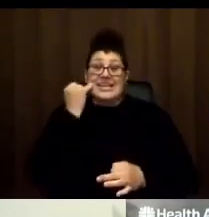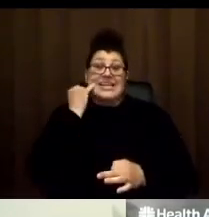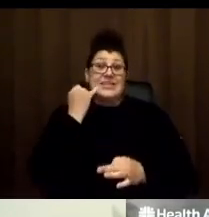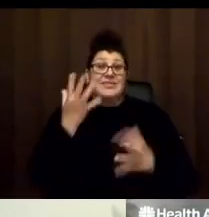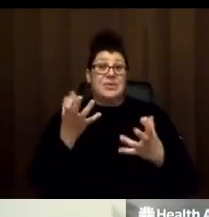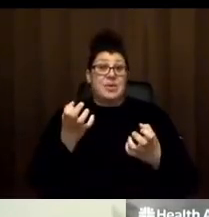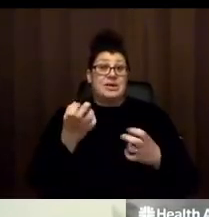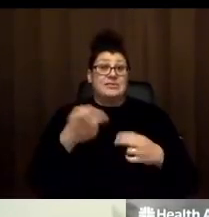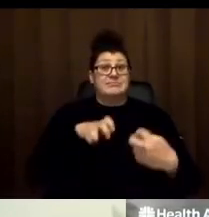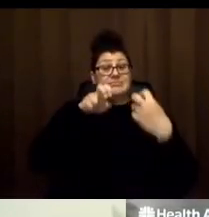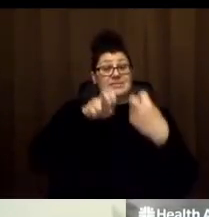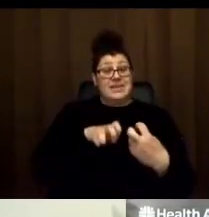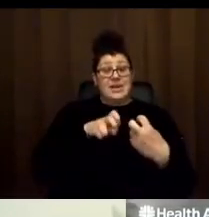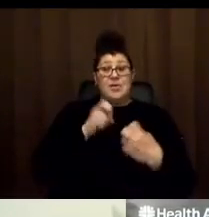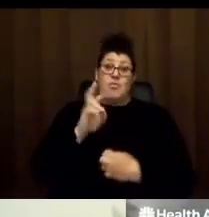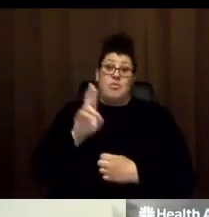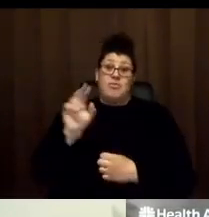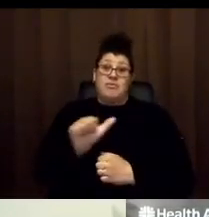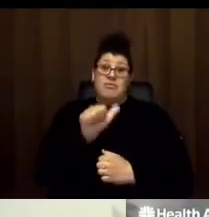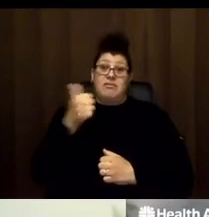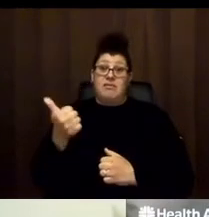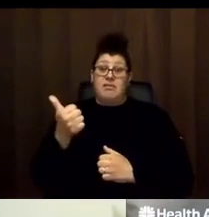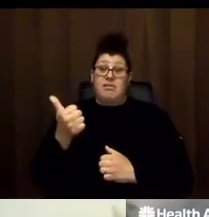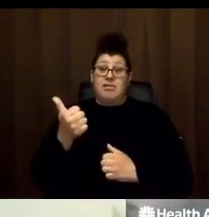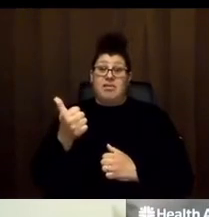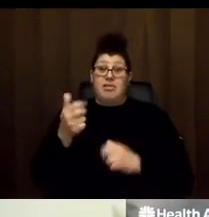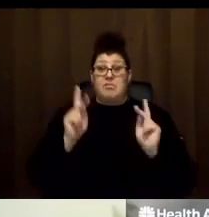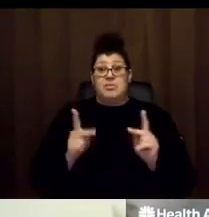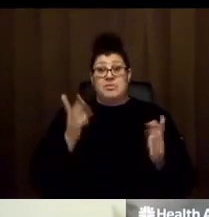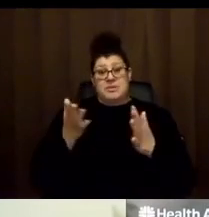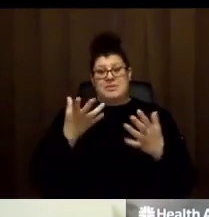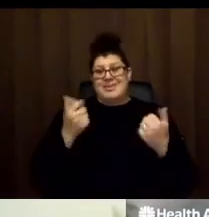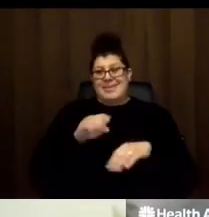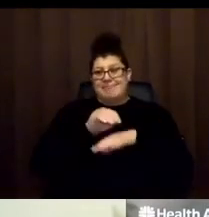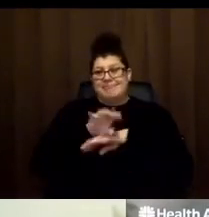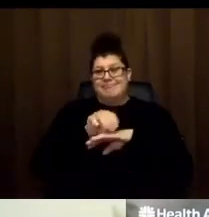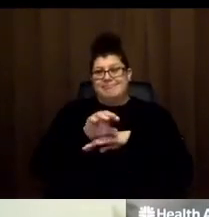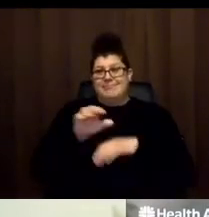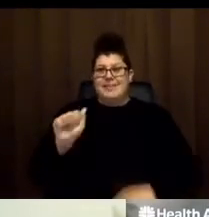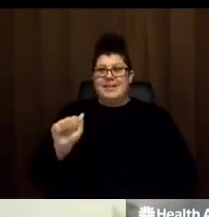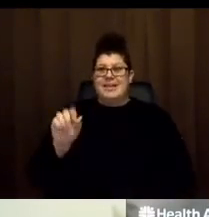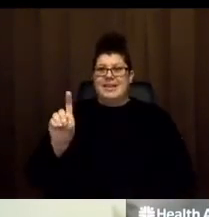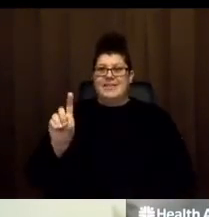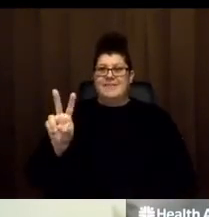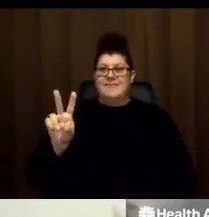down with me or any other person that may advise you on these things.